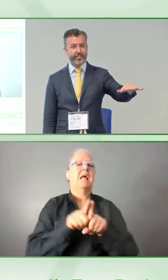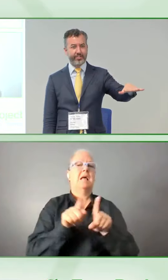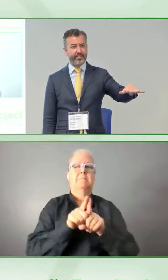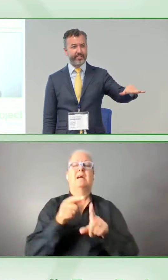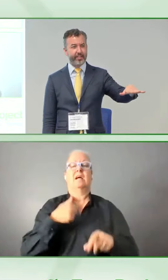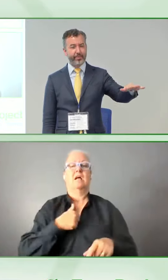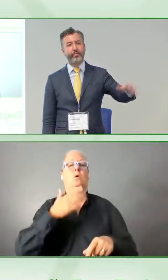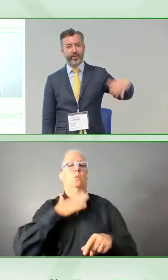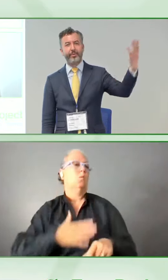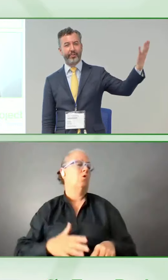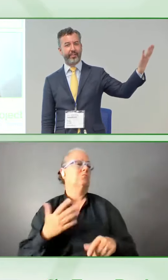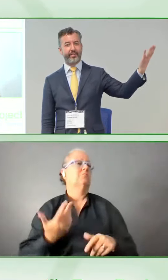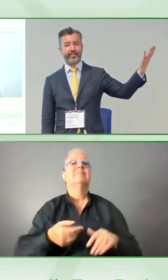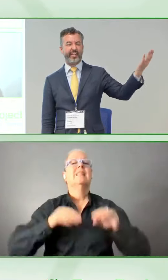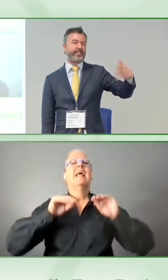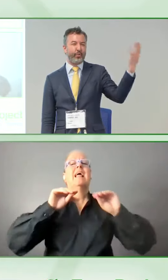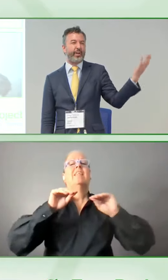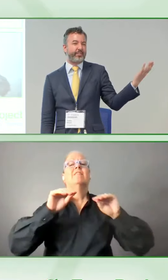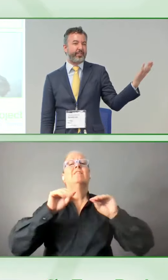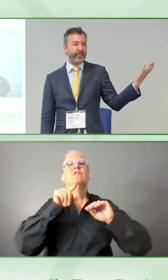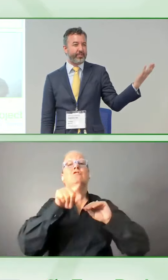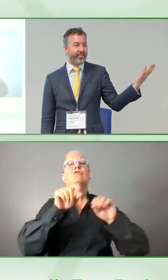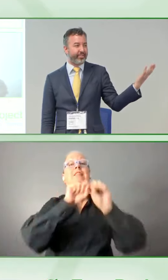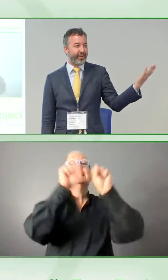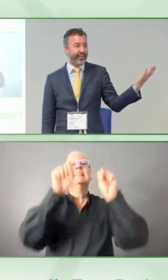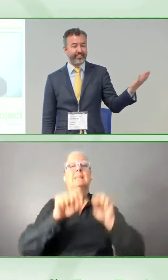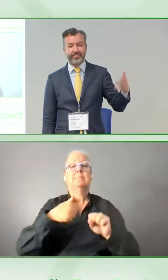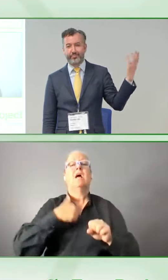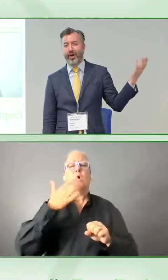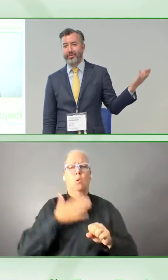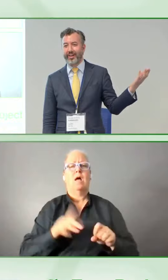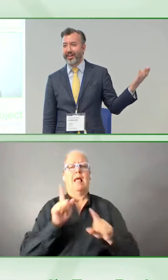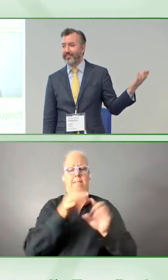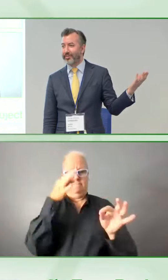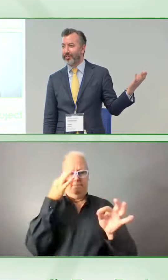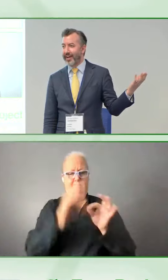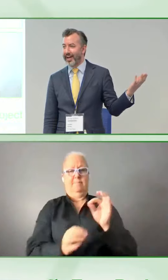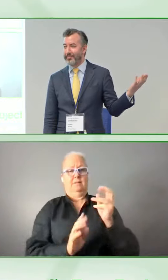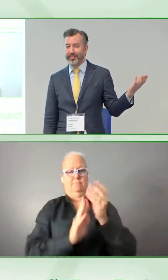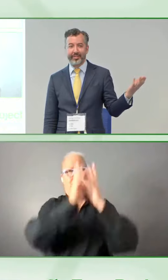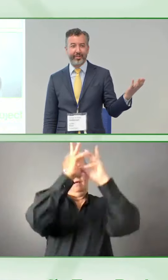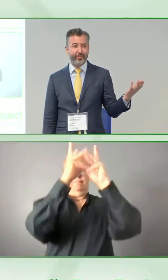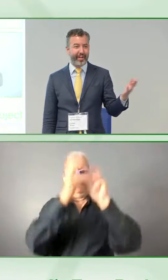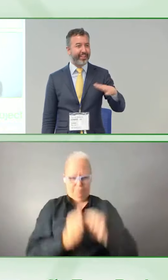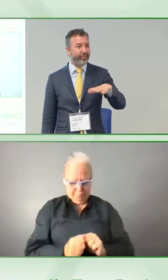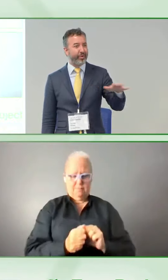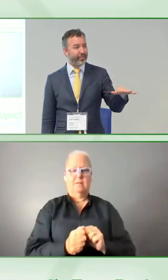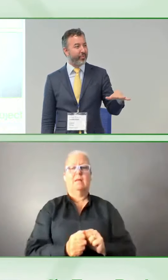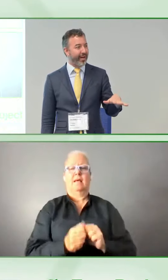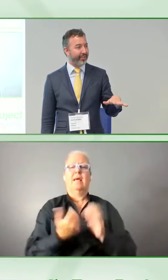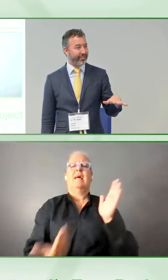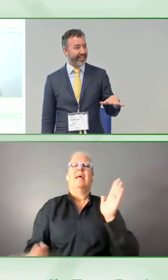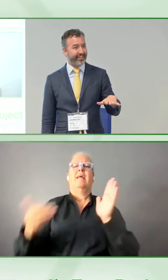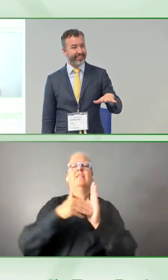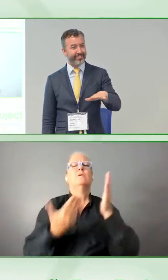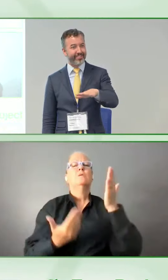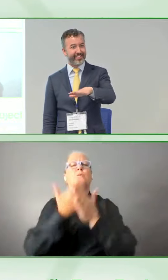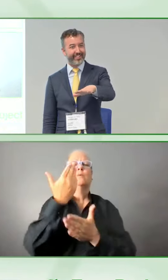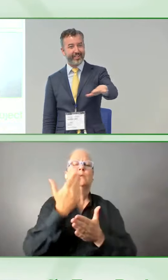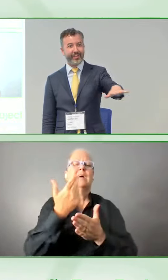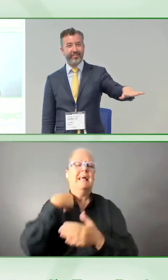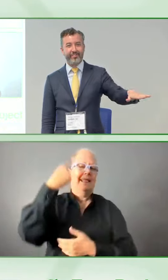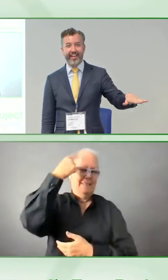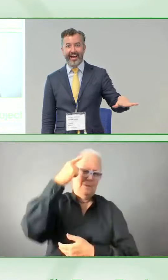the educational system and rebuild it. That's a weird solution, right? It's probably not ever going to happen. But I think we do well to kind